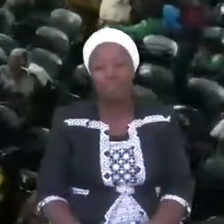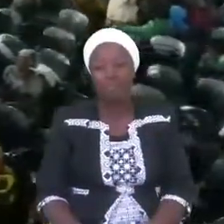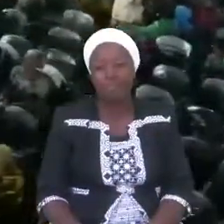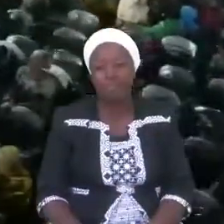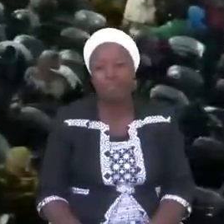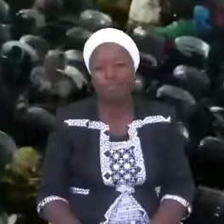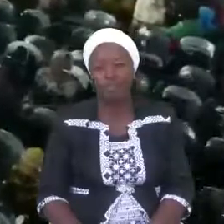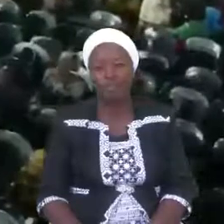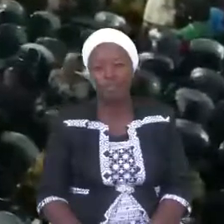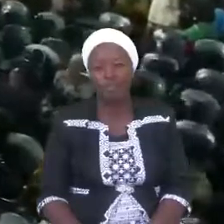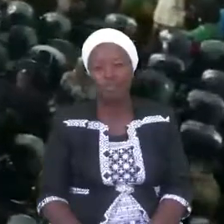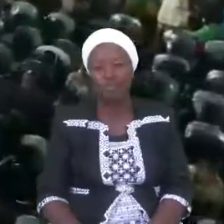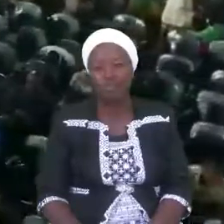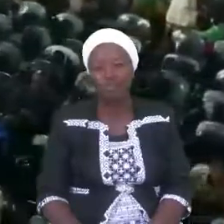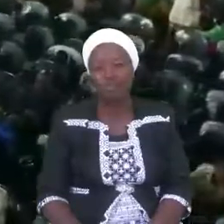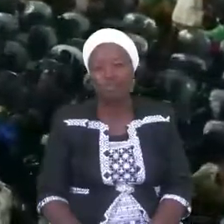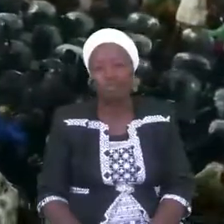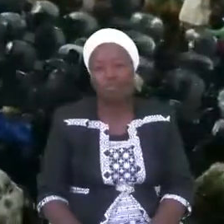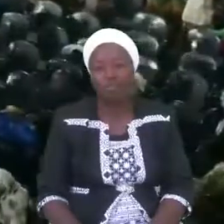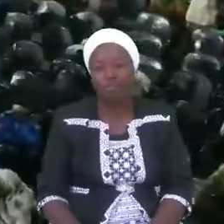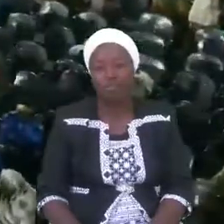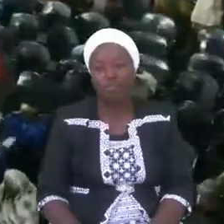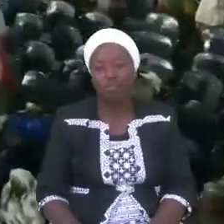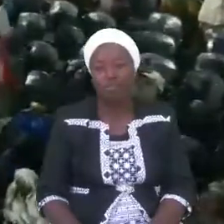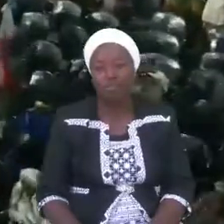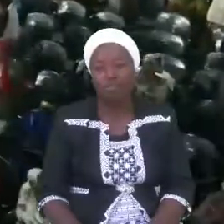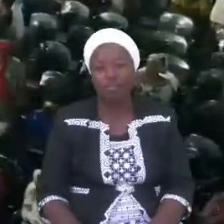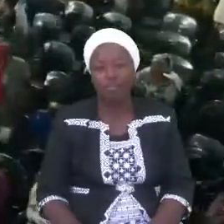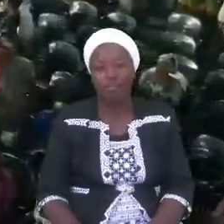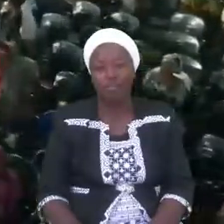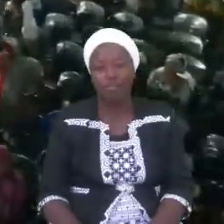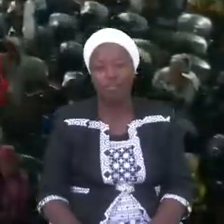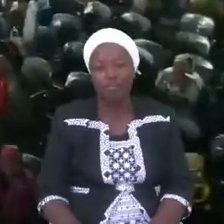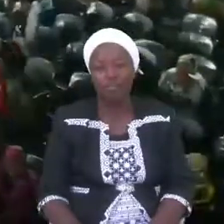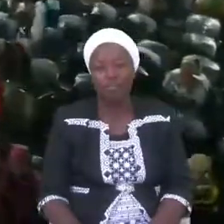Counselor, don't leave anyone unattended to.